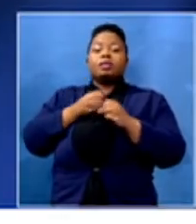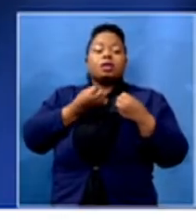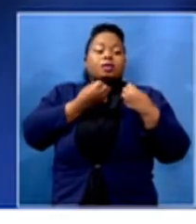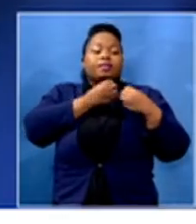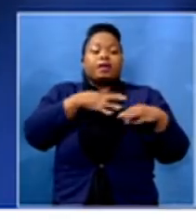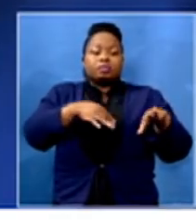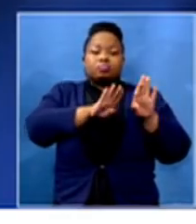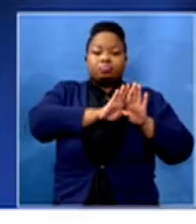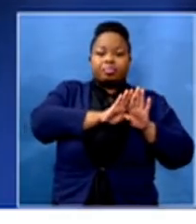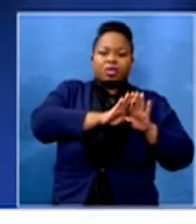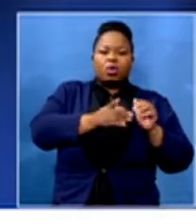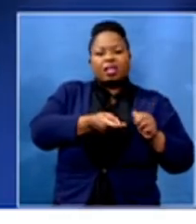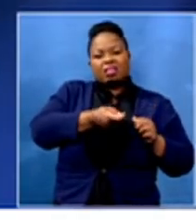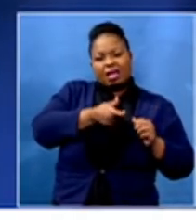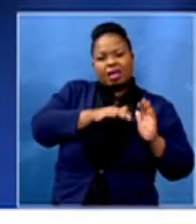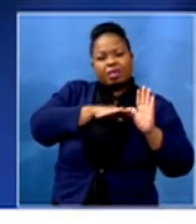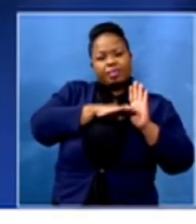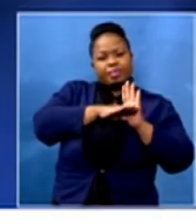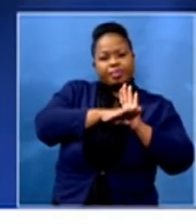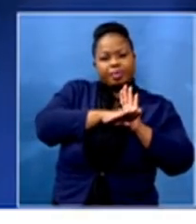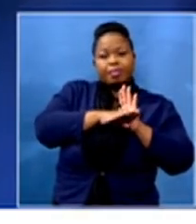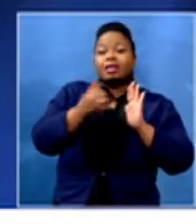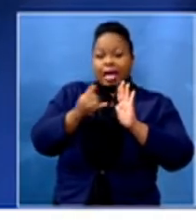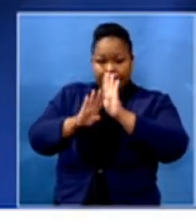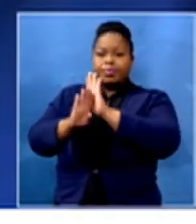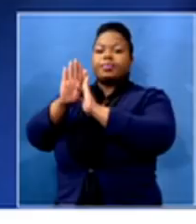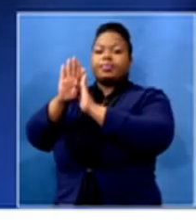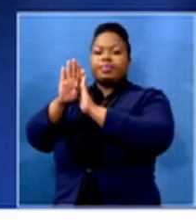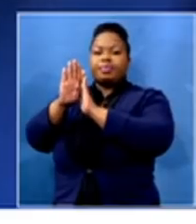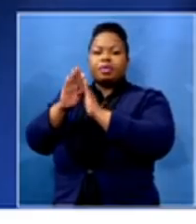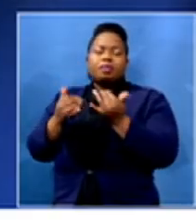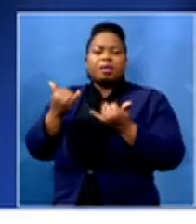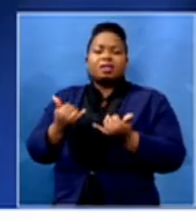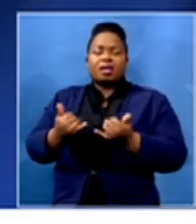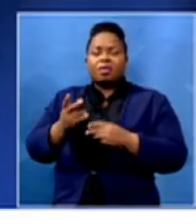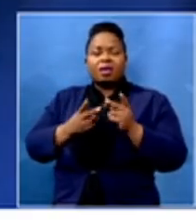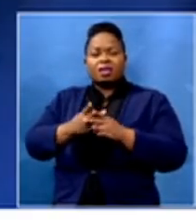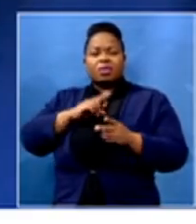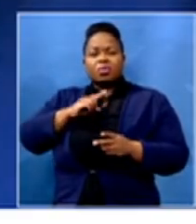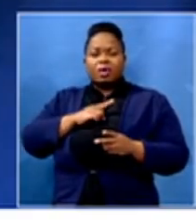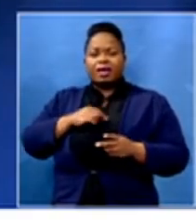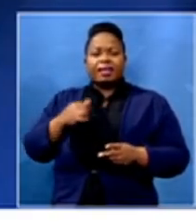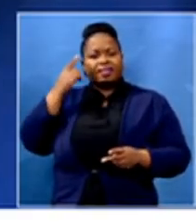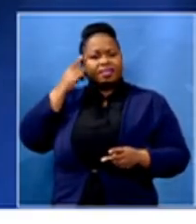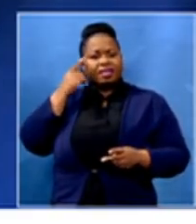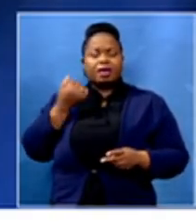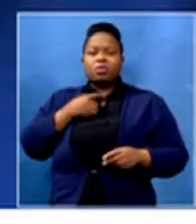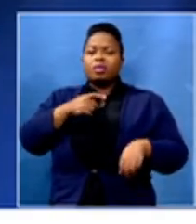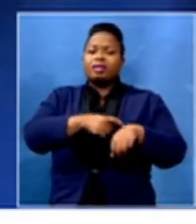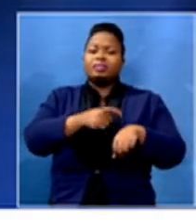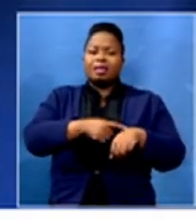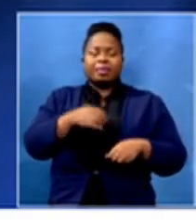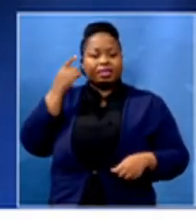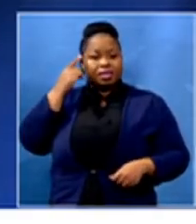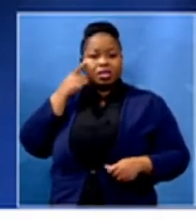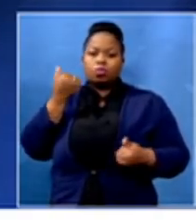we benefited by doing the lockdown is without a doubt. At that time, we would have probably, you know, passed the numbers we